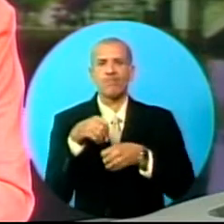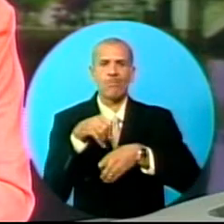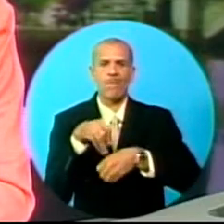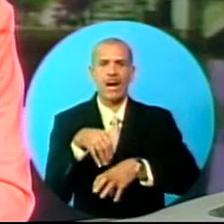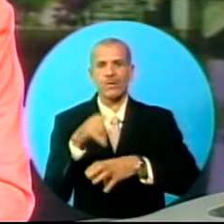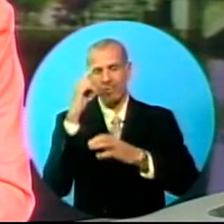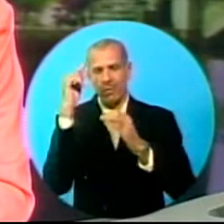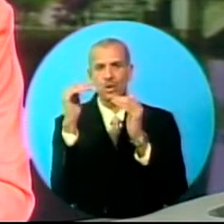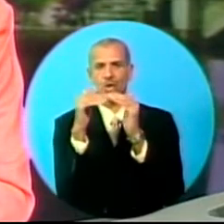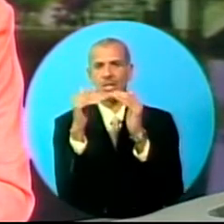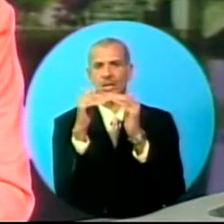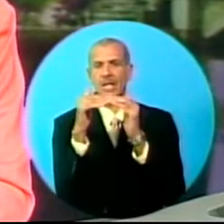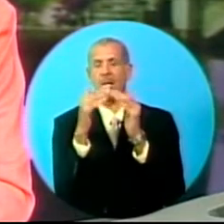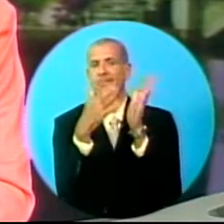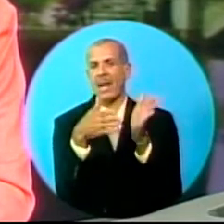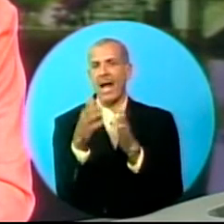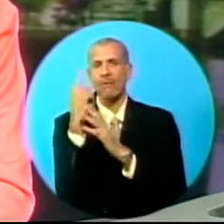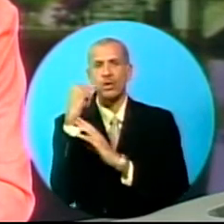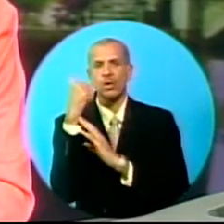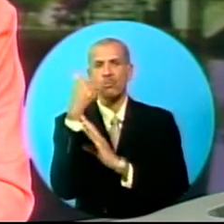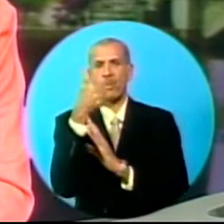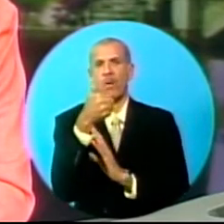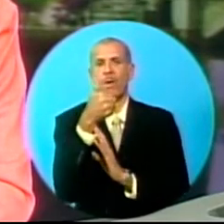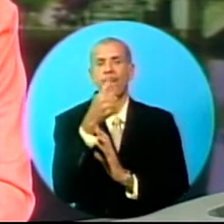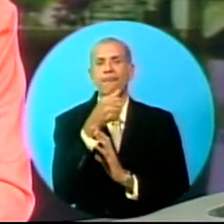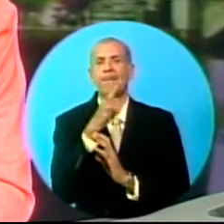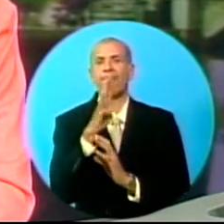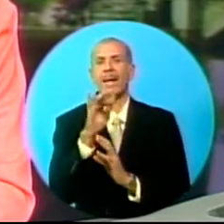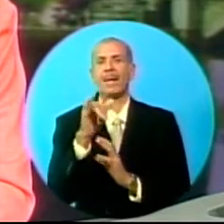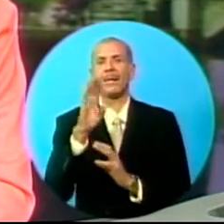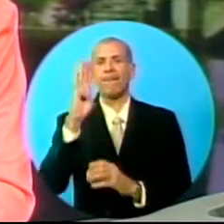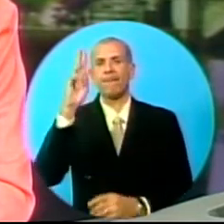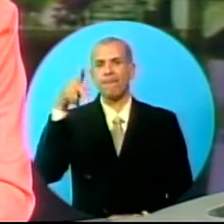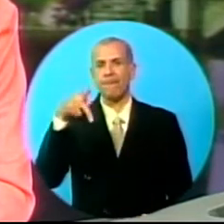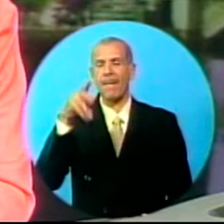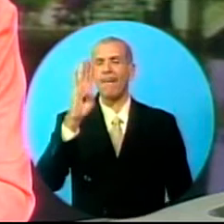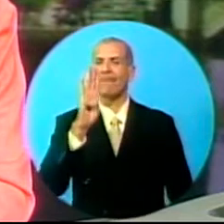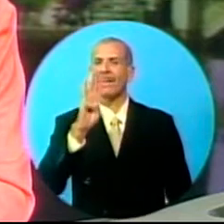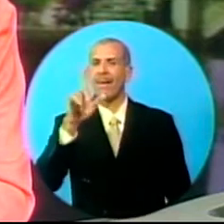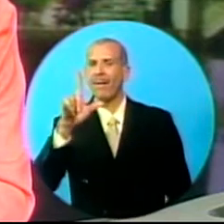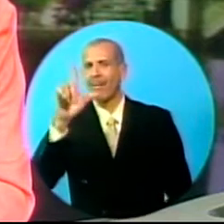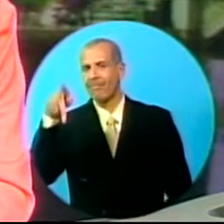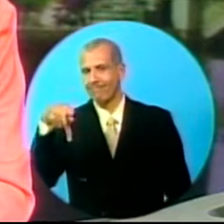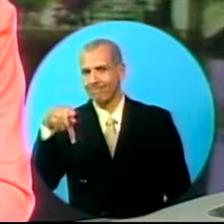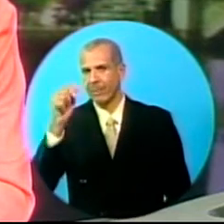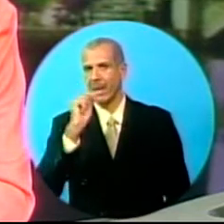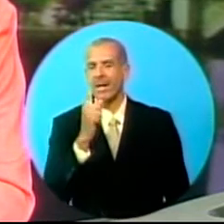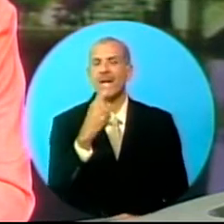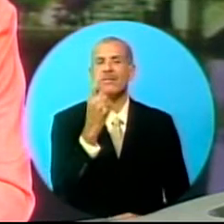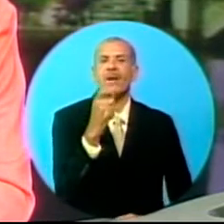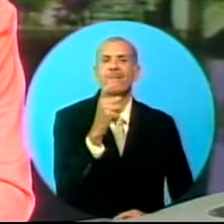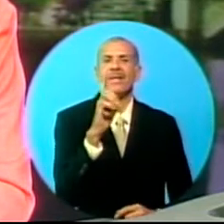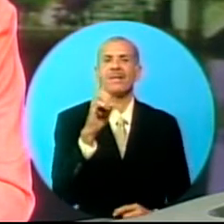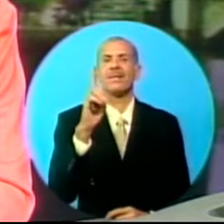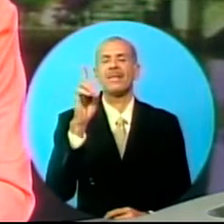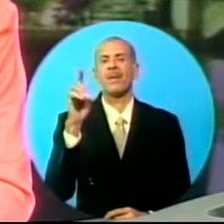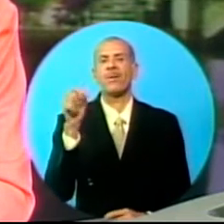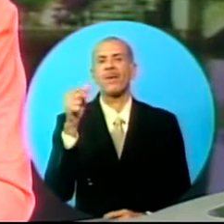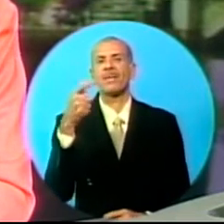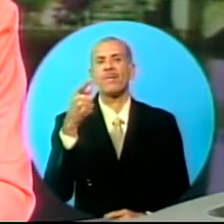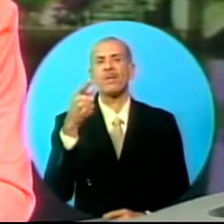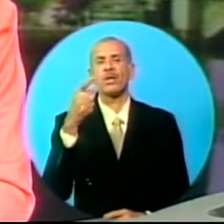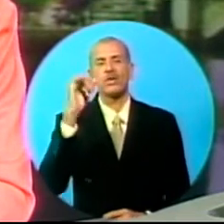tomorrow by the opposition Barbados Labour Party. This word of caution from General Secretary of the Democratic Labour Party, George